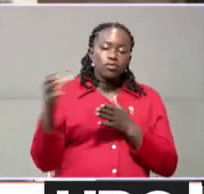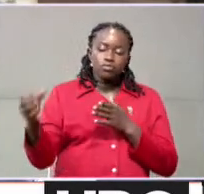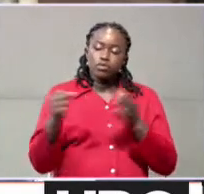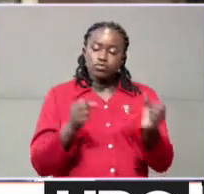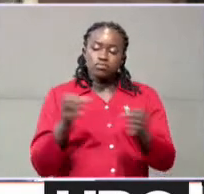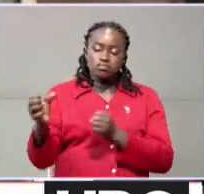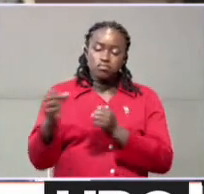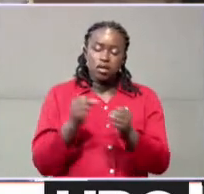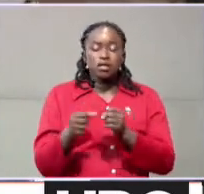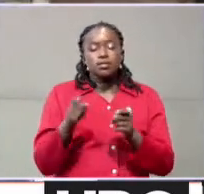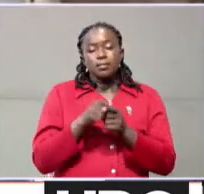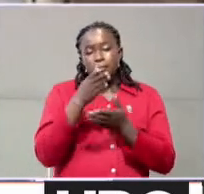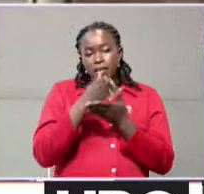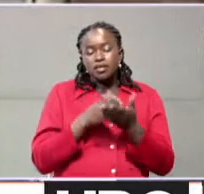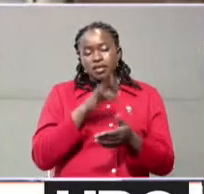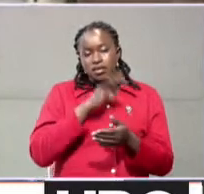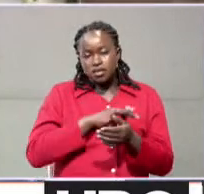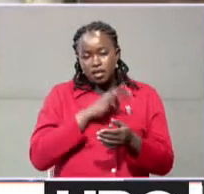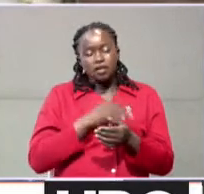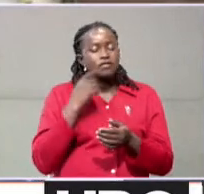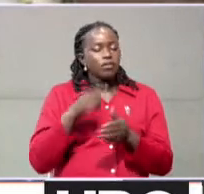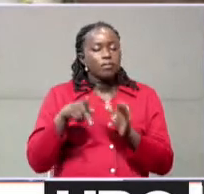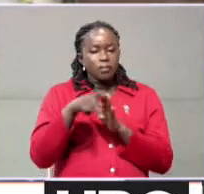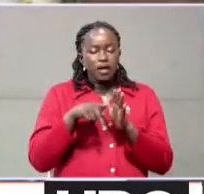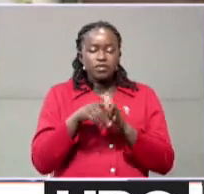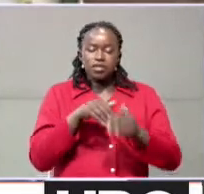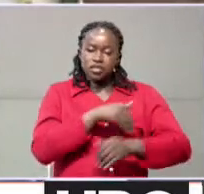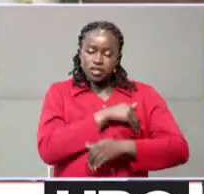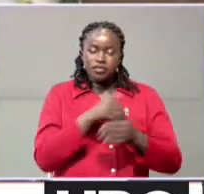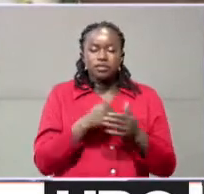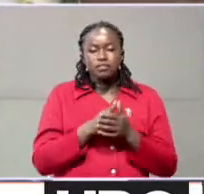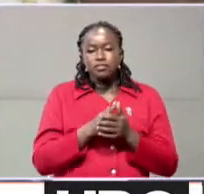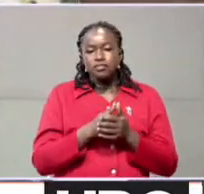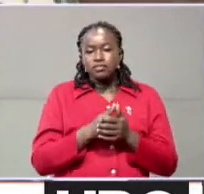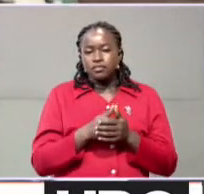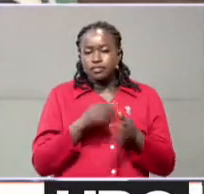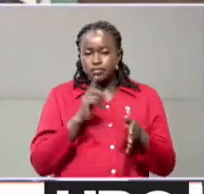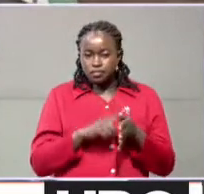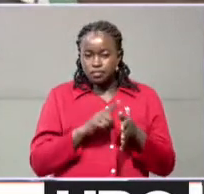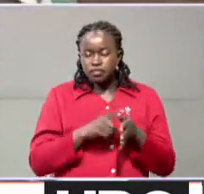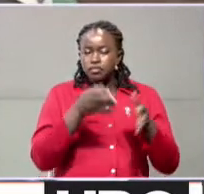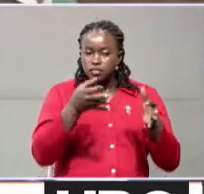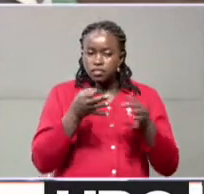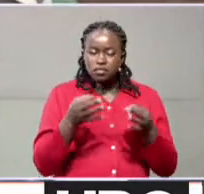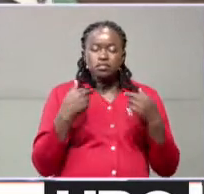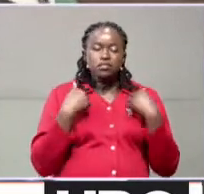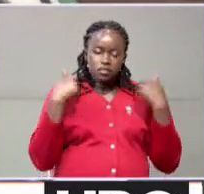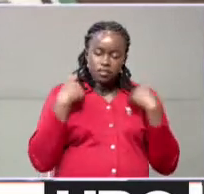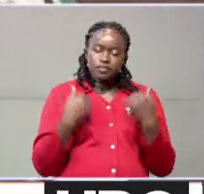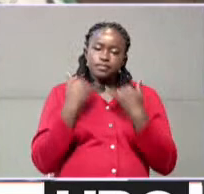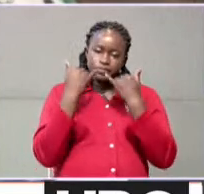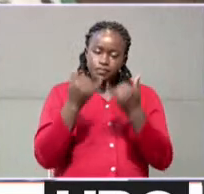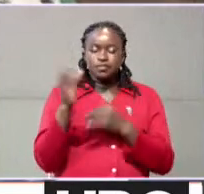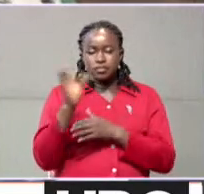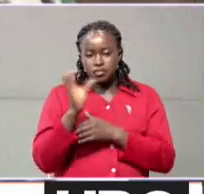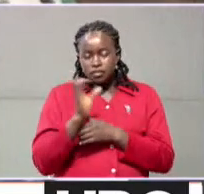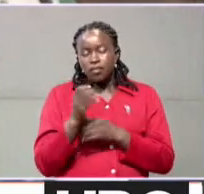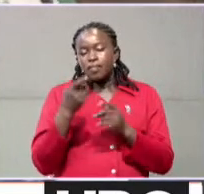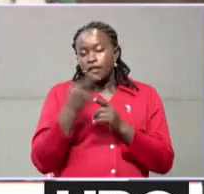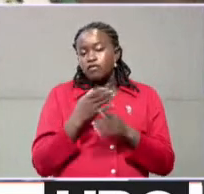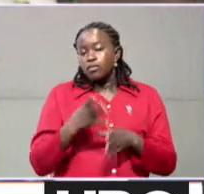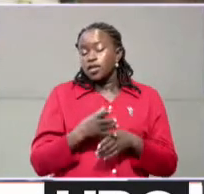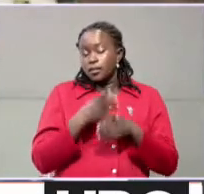and partly as salaries for paris chiefs number five the accounting officer informed the committee that out of the